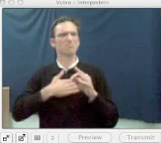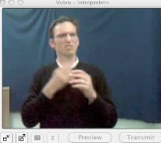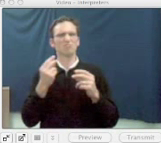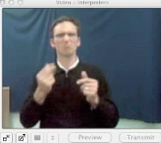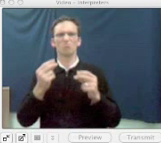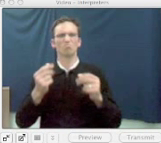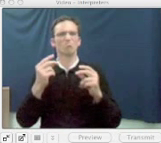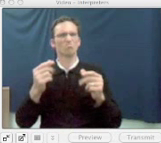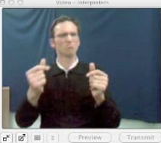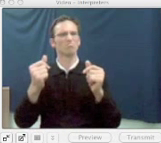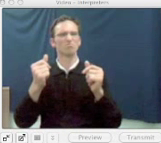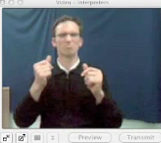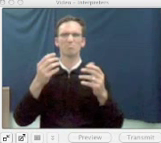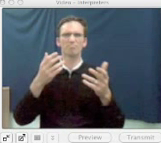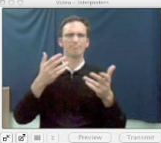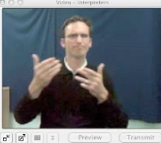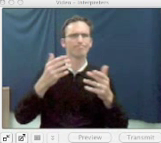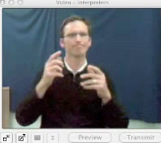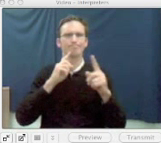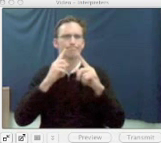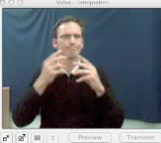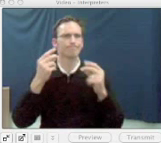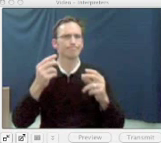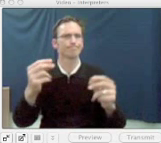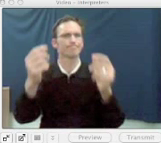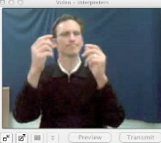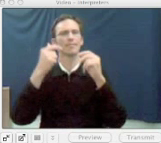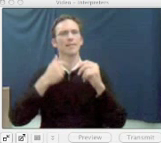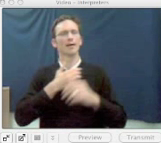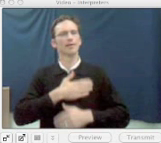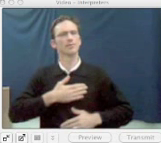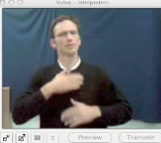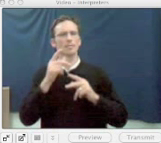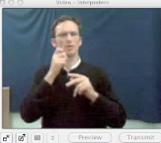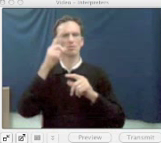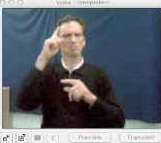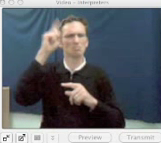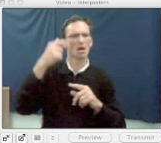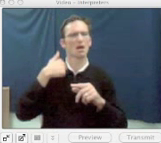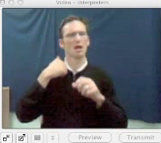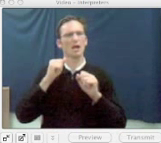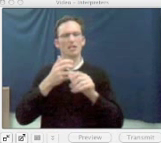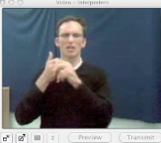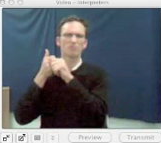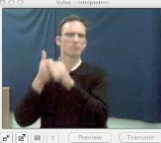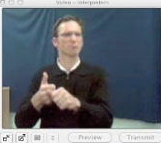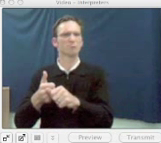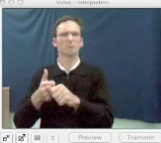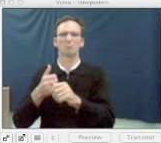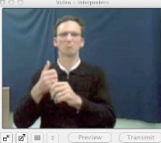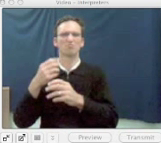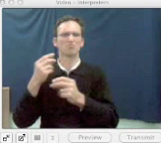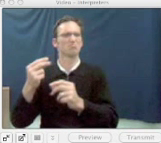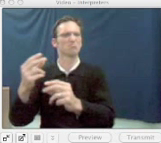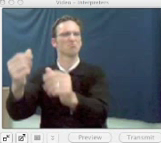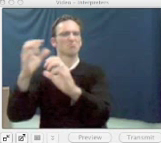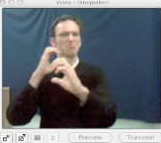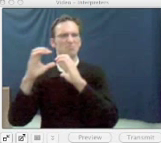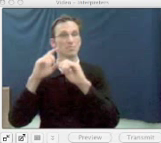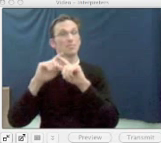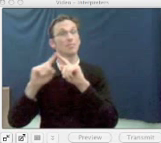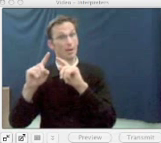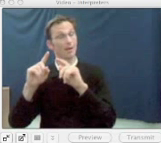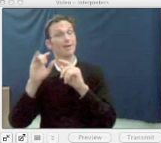I like people who are on the ball, people who I can keep up. The darker side of that reality about myself is that